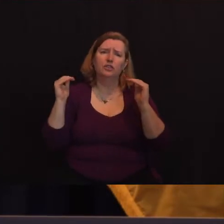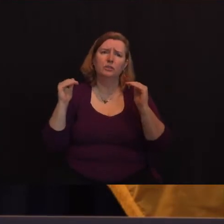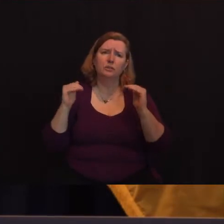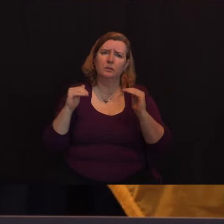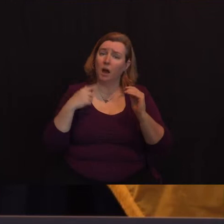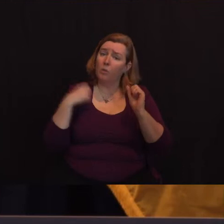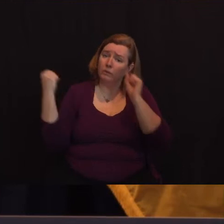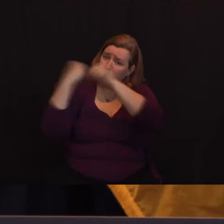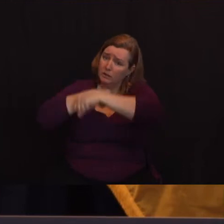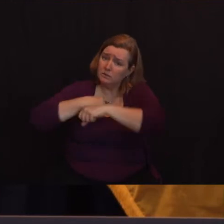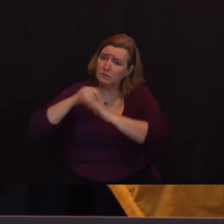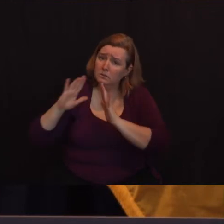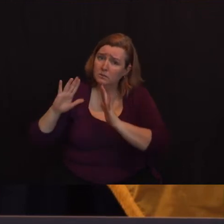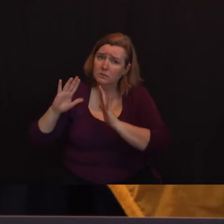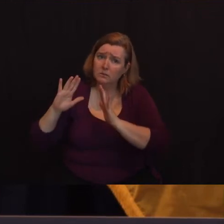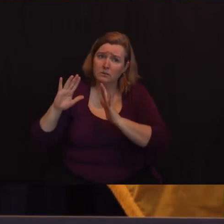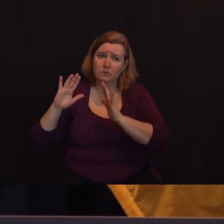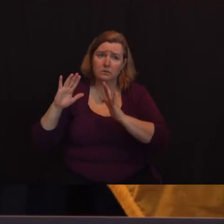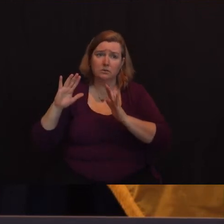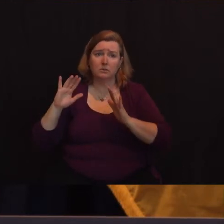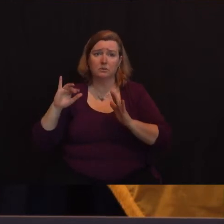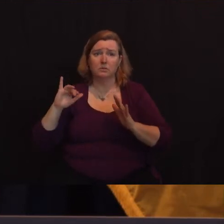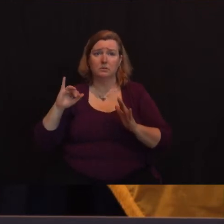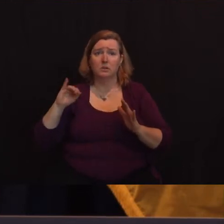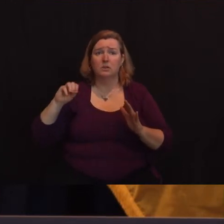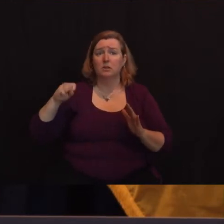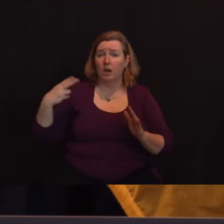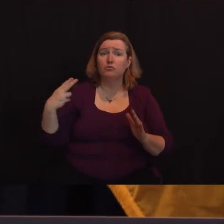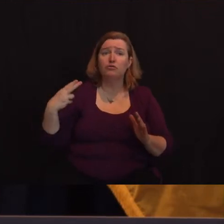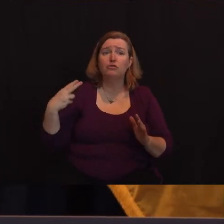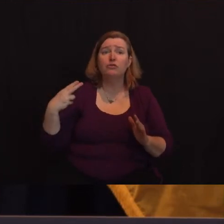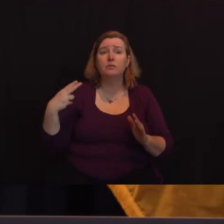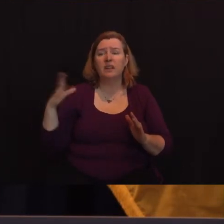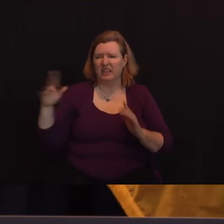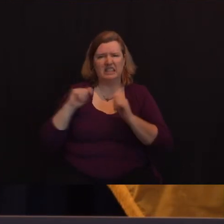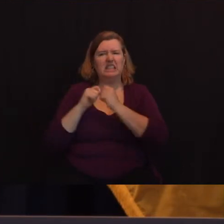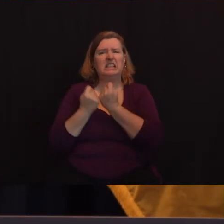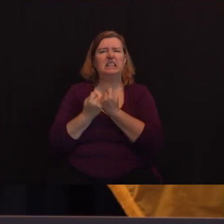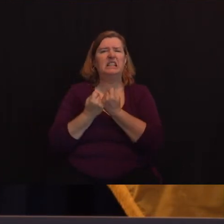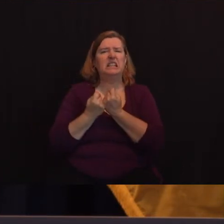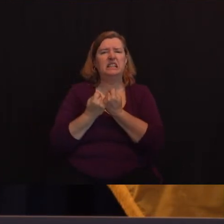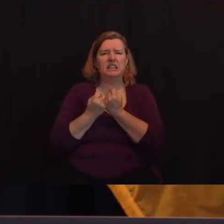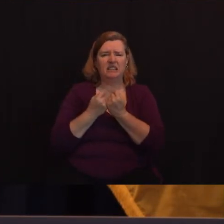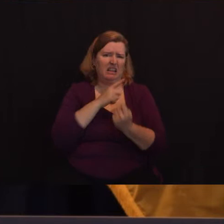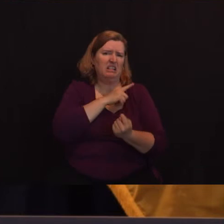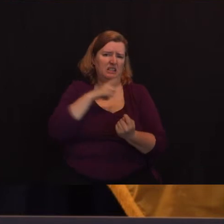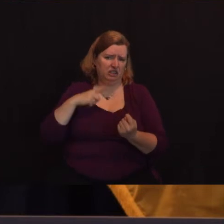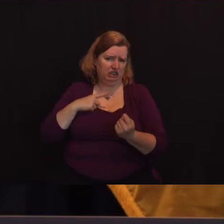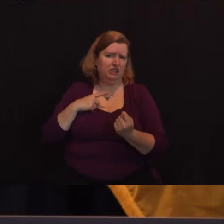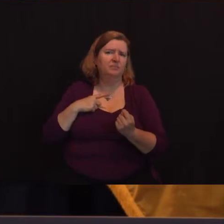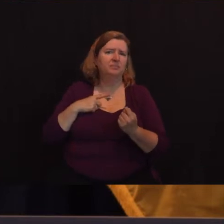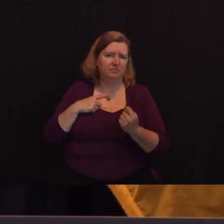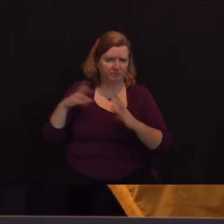fighting it. I love the fact that Josh and the team from the legislative district are standing up,